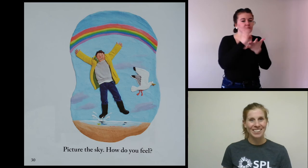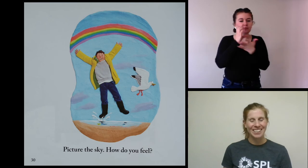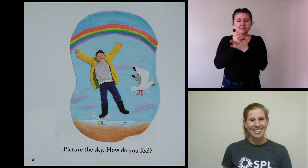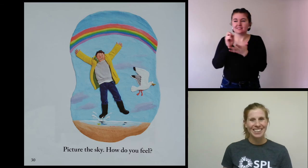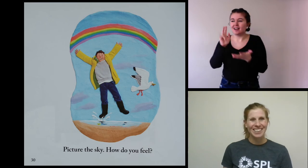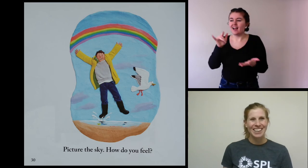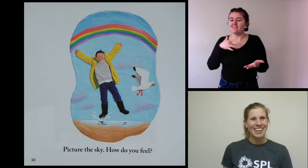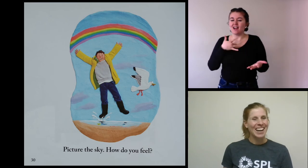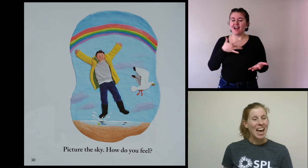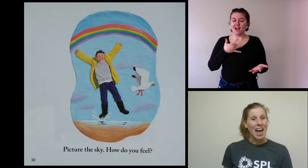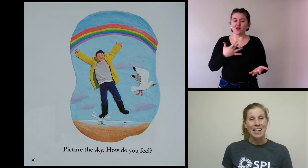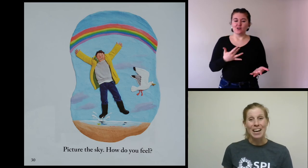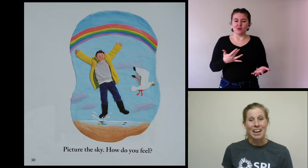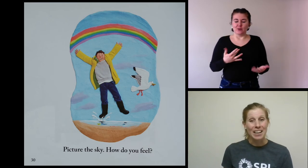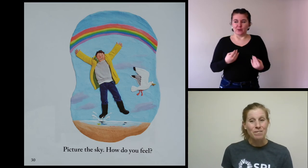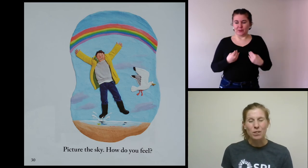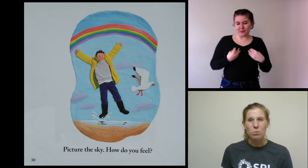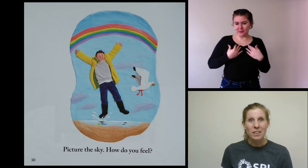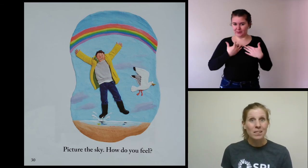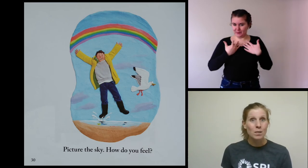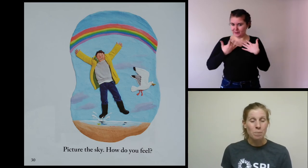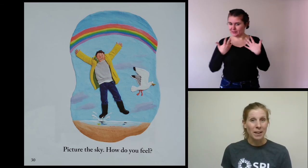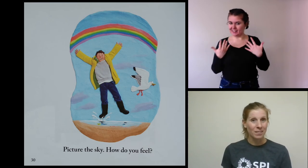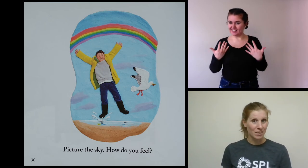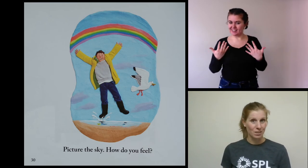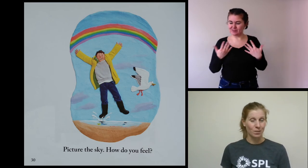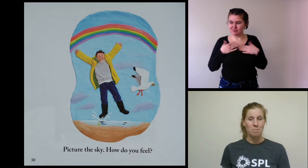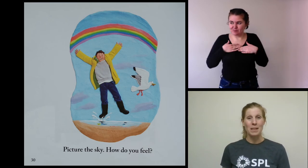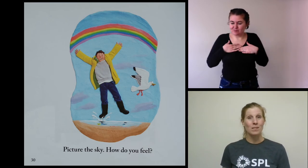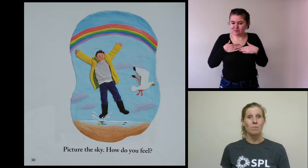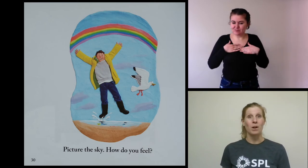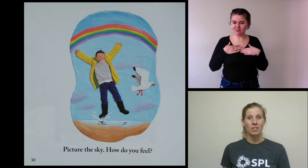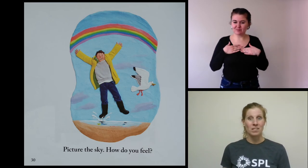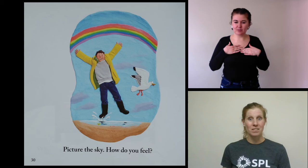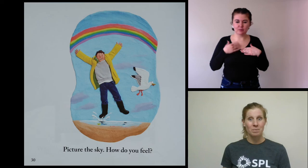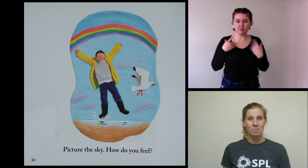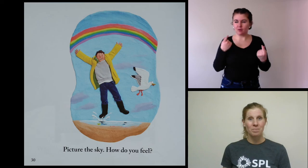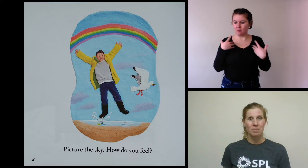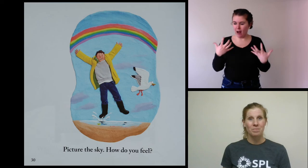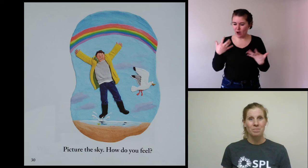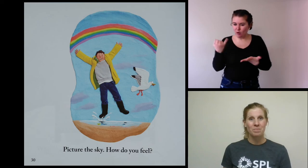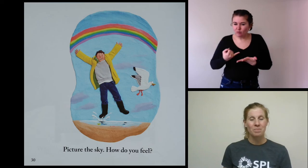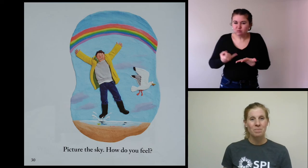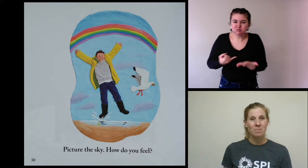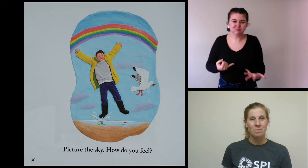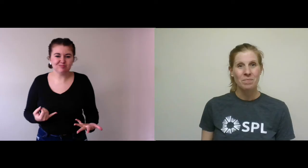sky. And I feel really inspired to make some art.